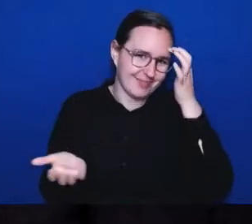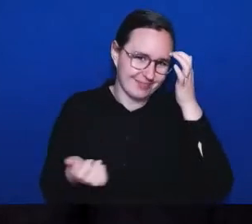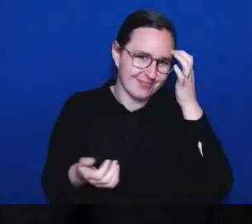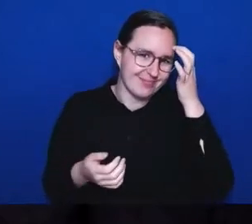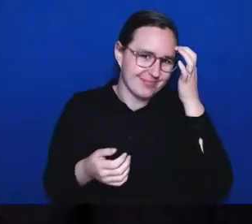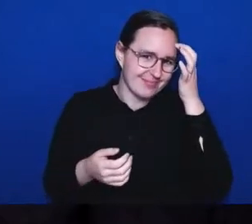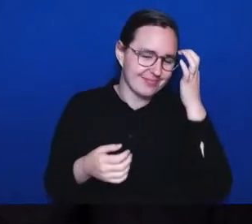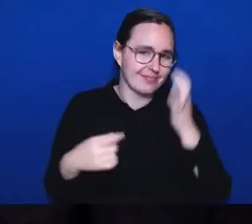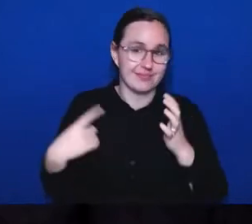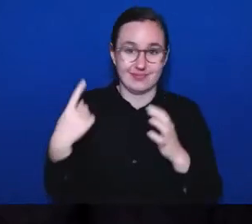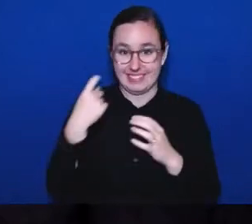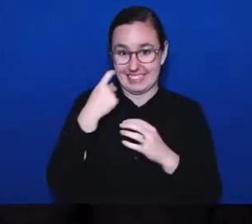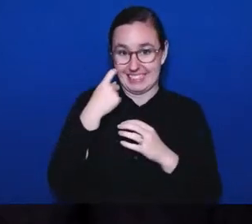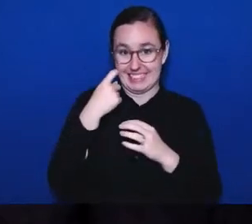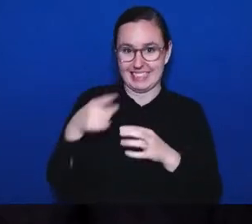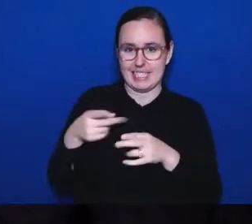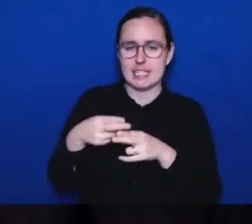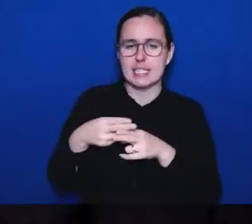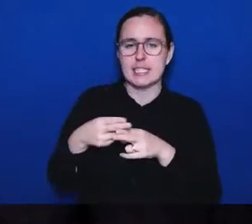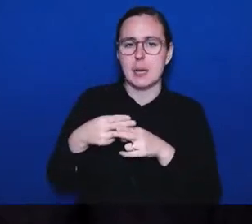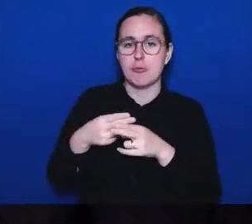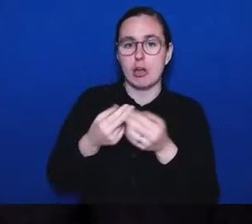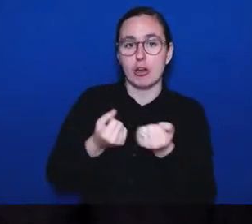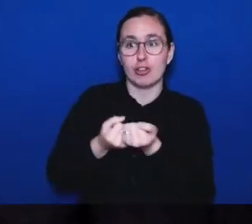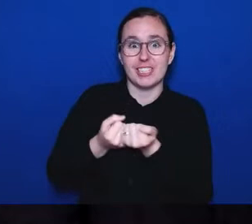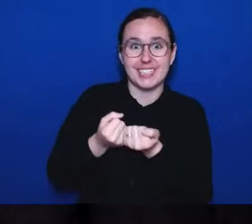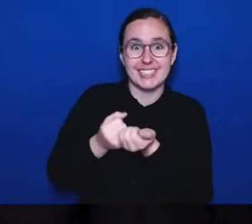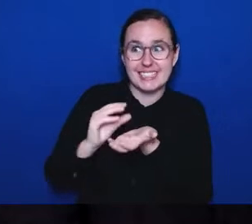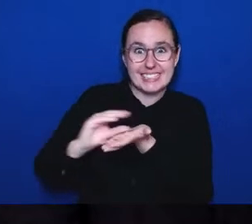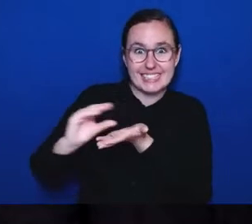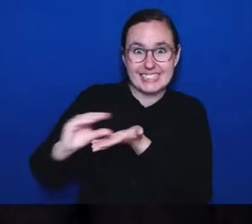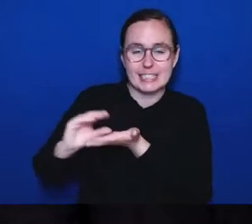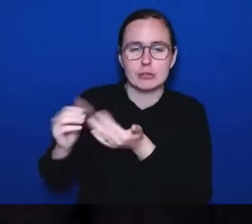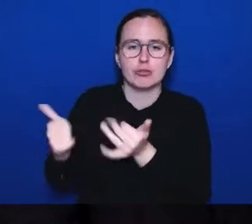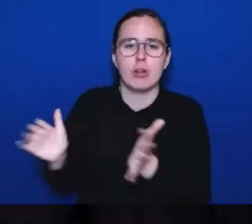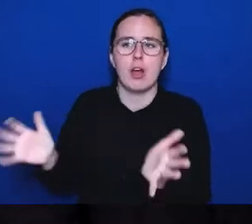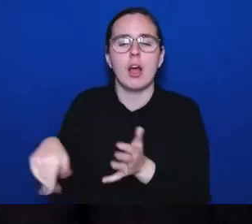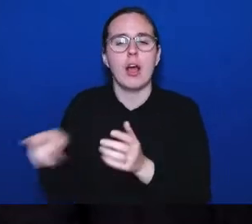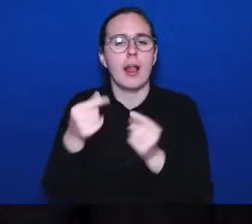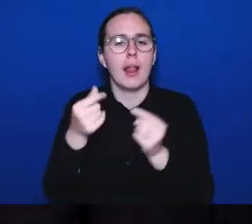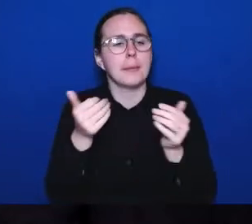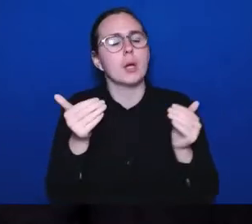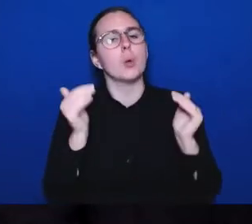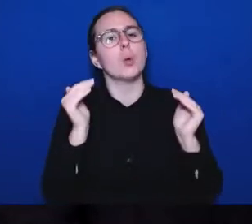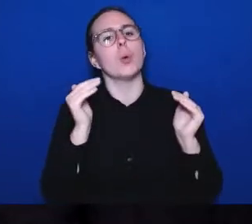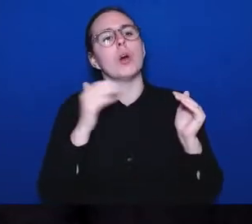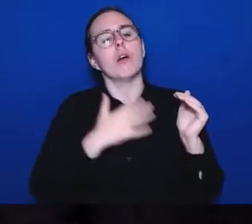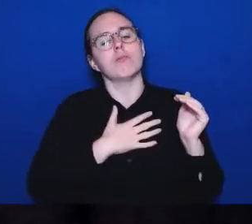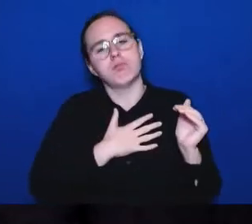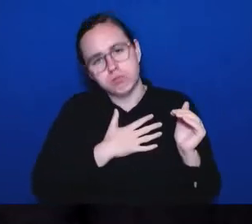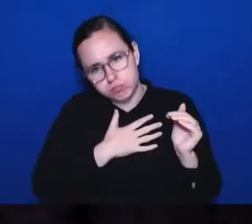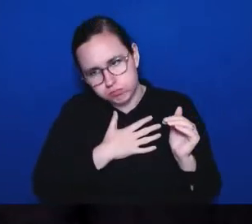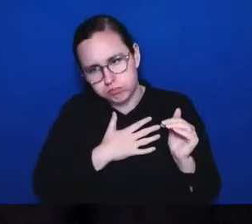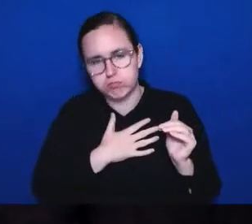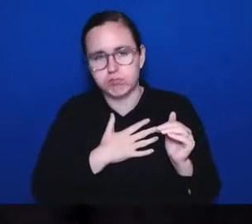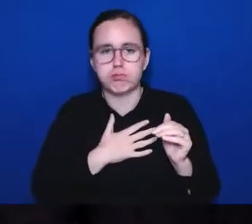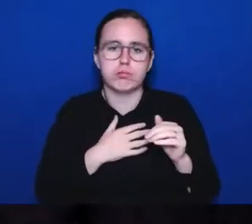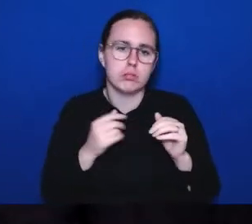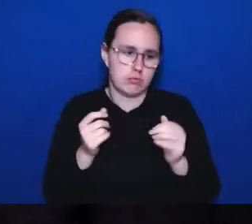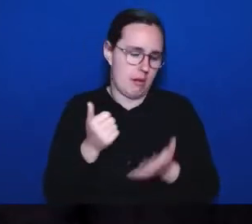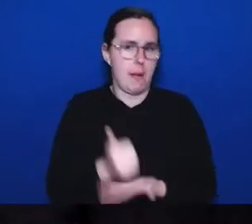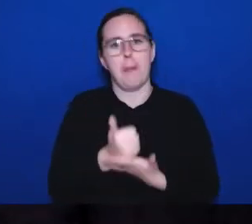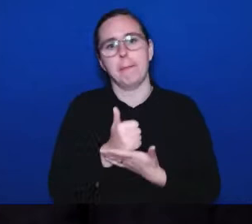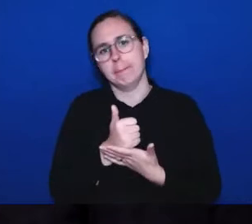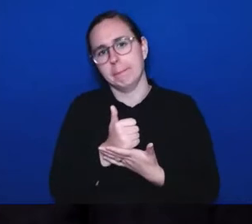and I announced earlier this year, that was really hopeful for many of the physicians on the ground. And what I really want to